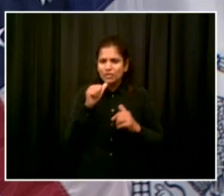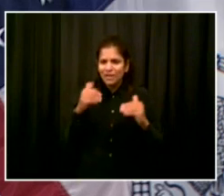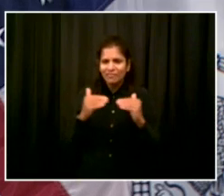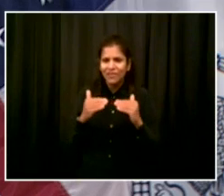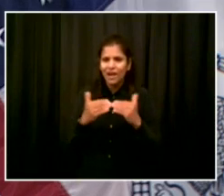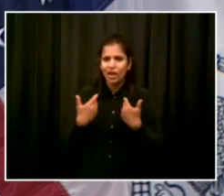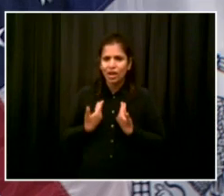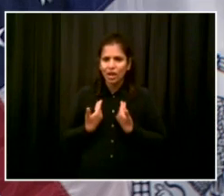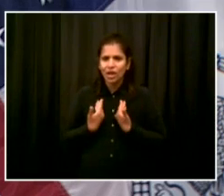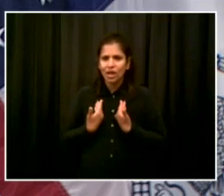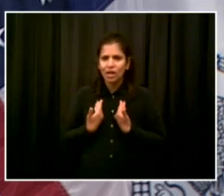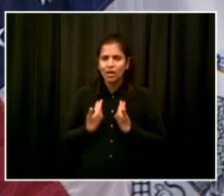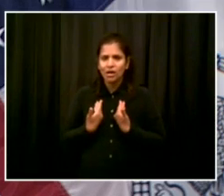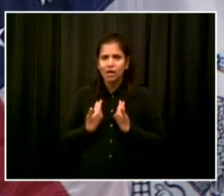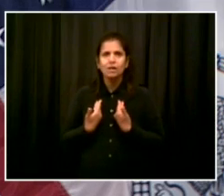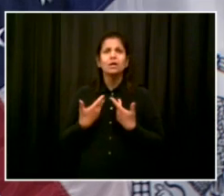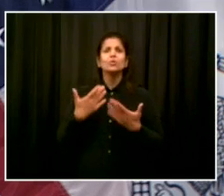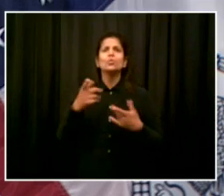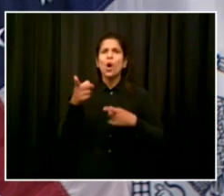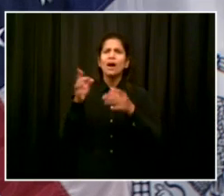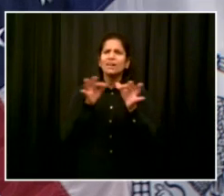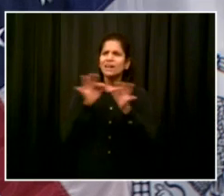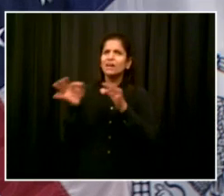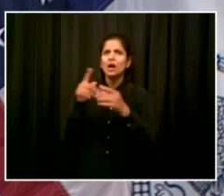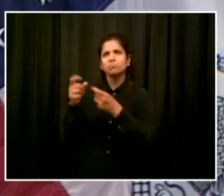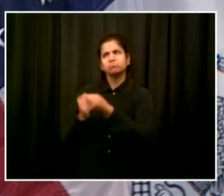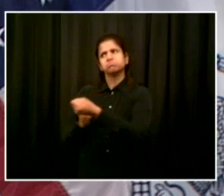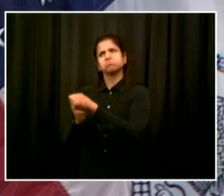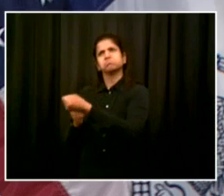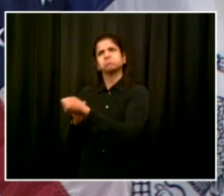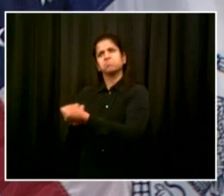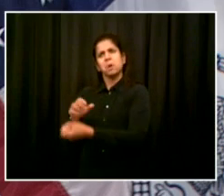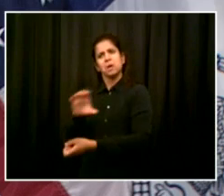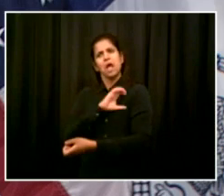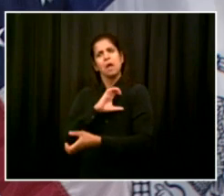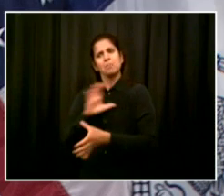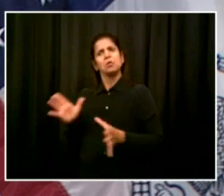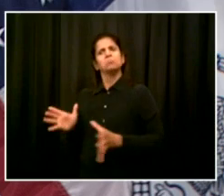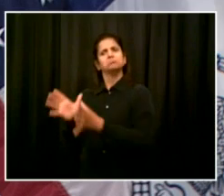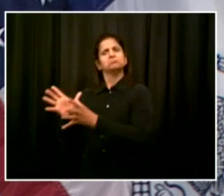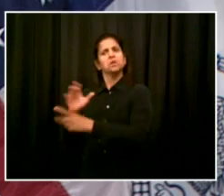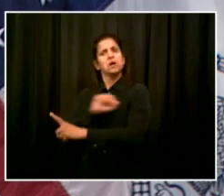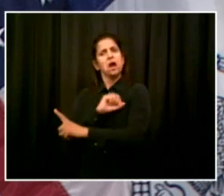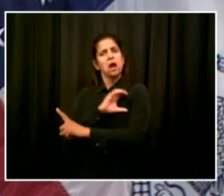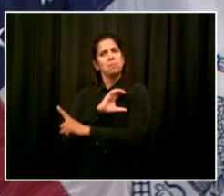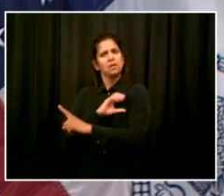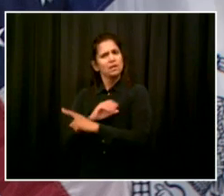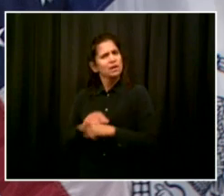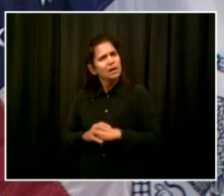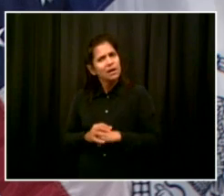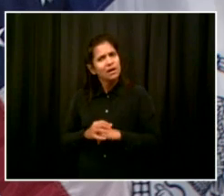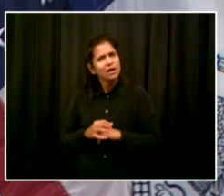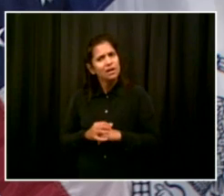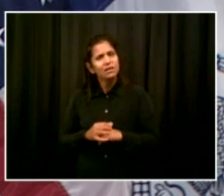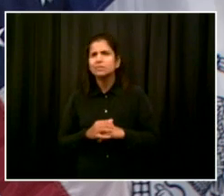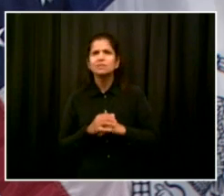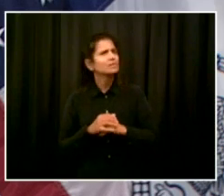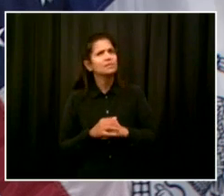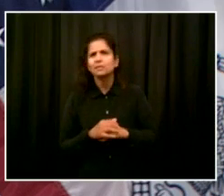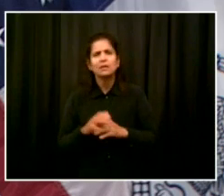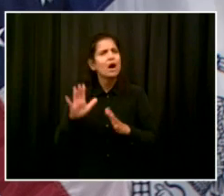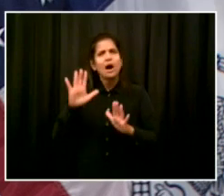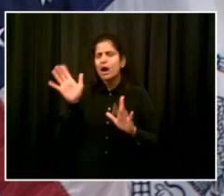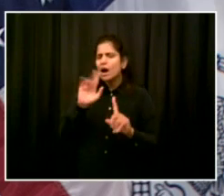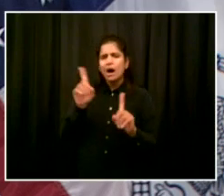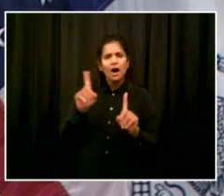saw something like this, and I condemned it. We don't accept any attacks on police officers. I've said it so many times, and I mean it.